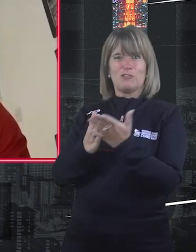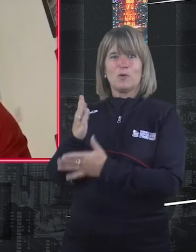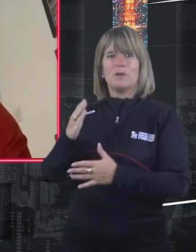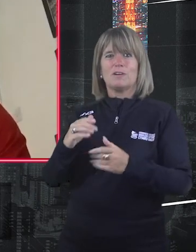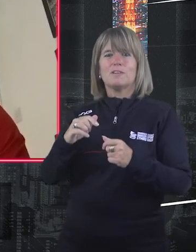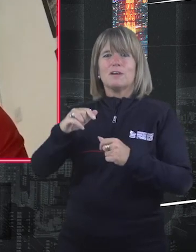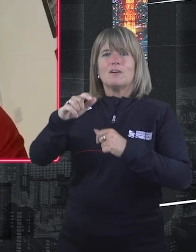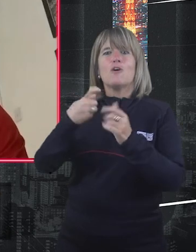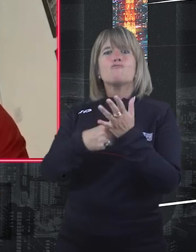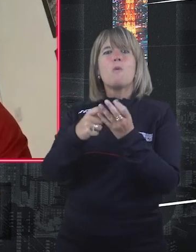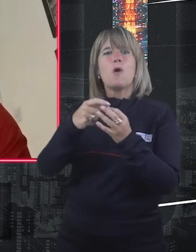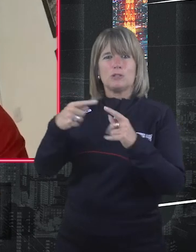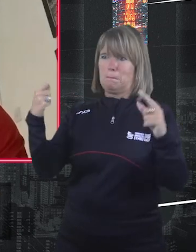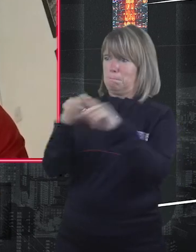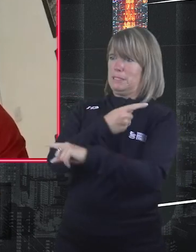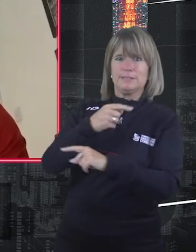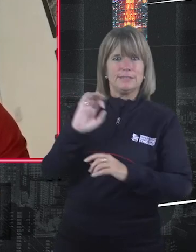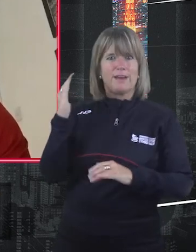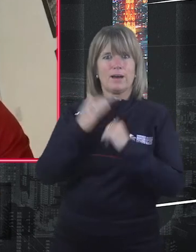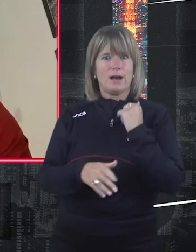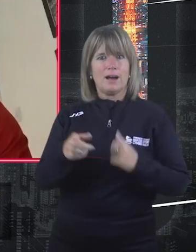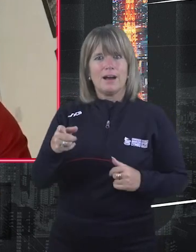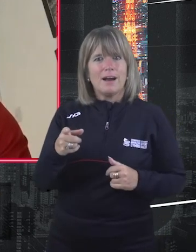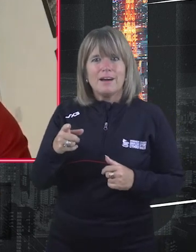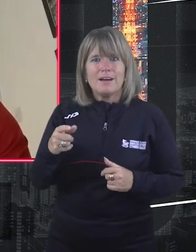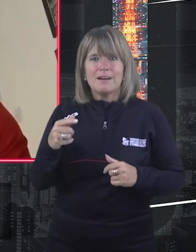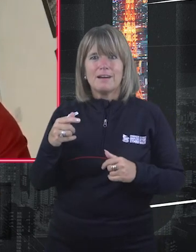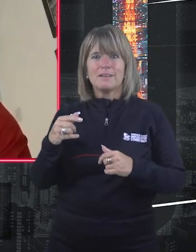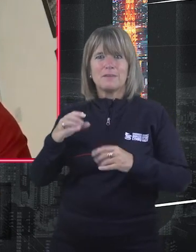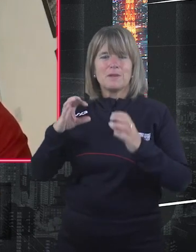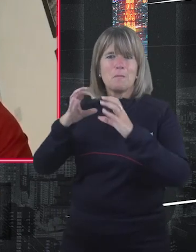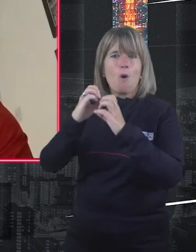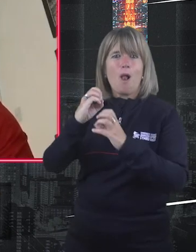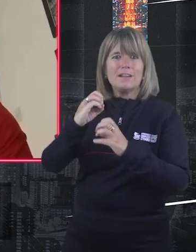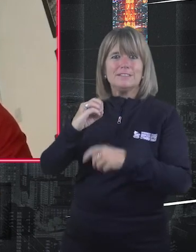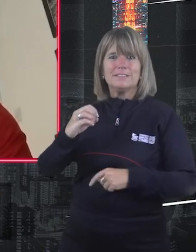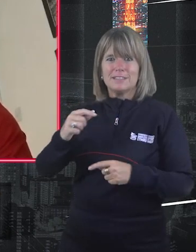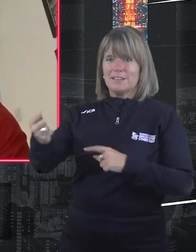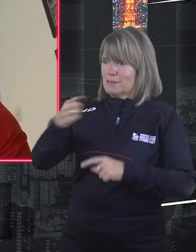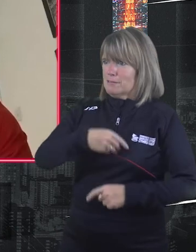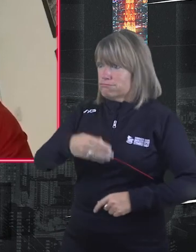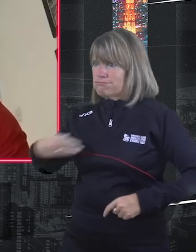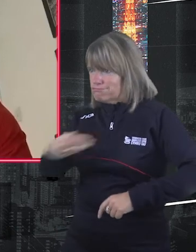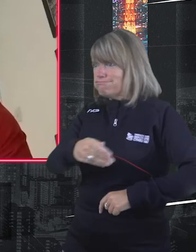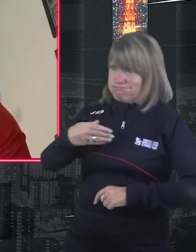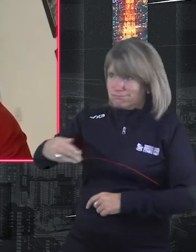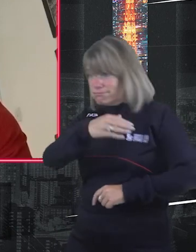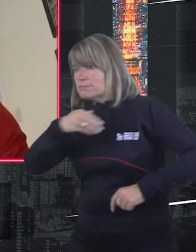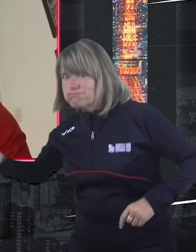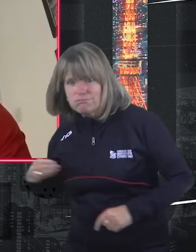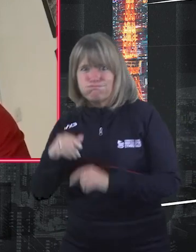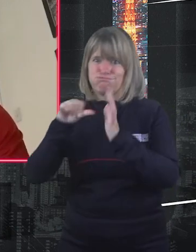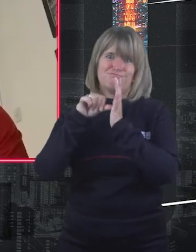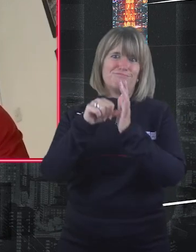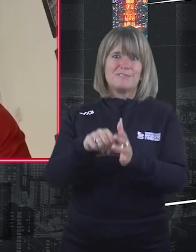It's quite difficult because the robot doesn't miss, so I'm playing lots of balls and it's